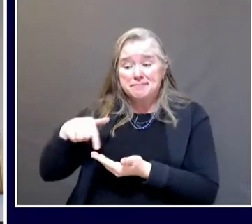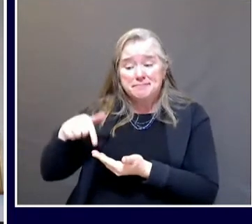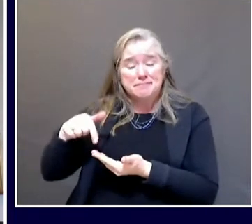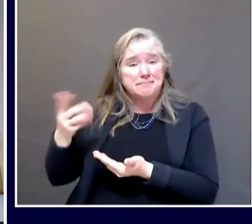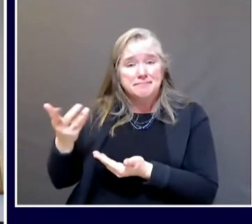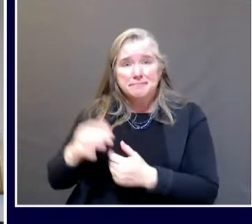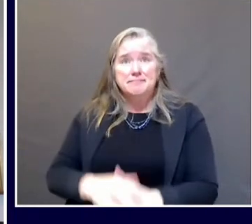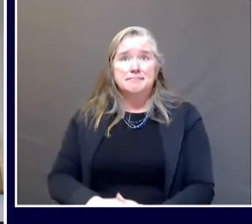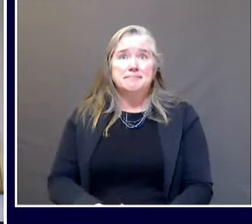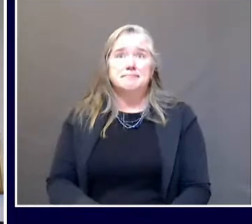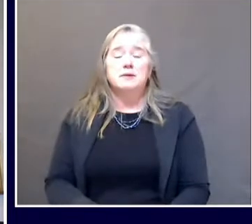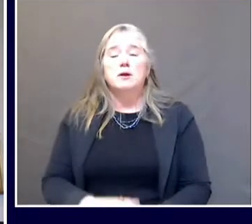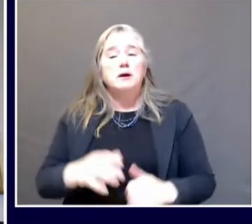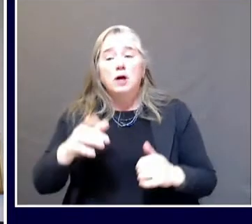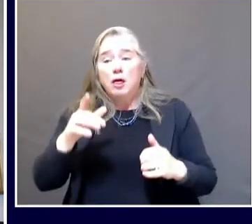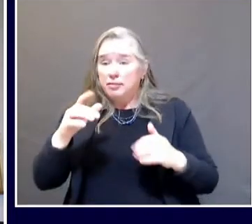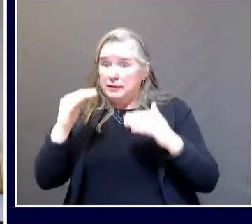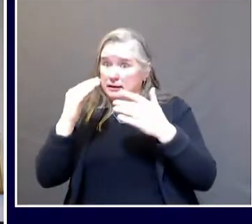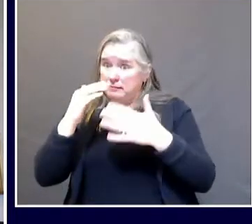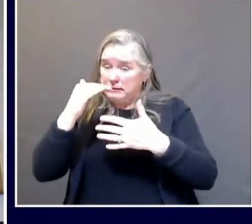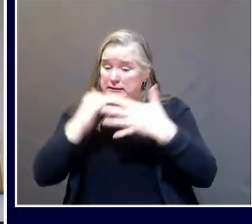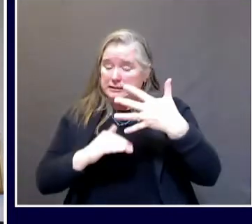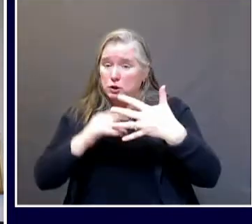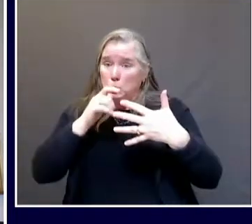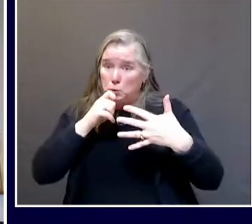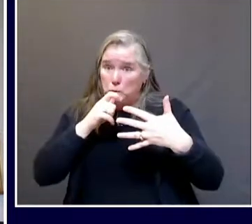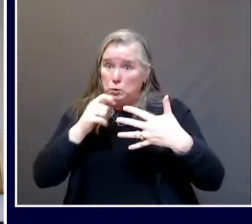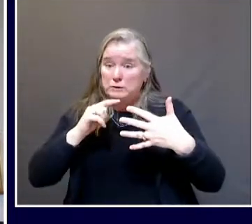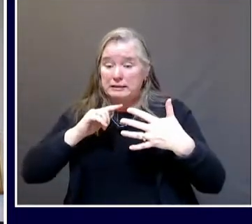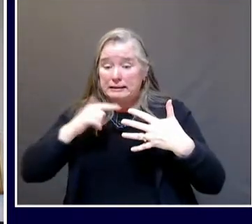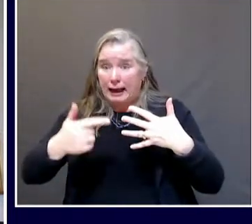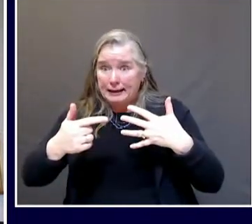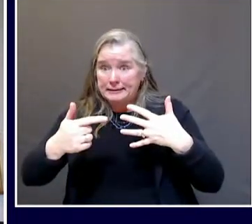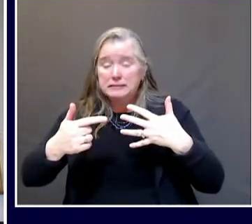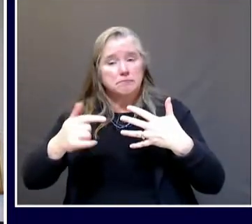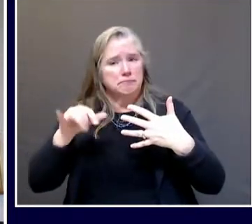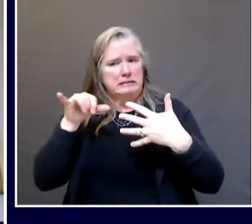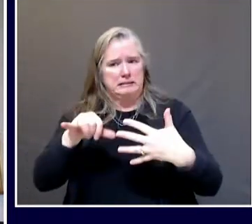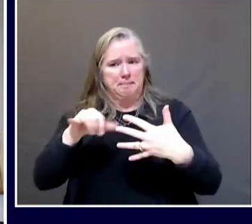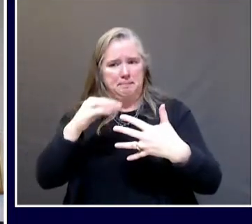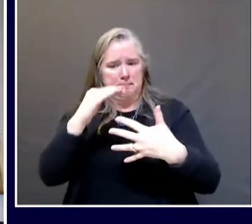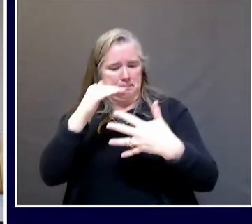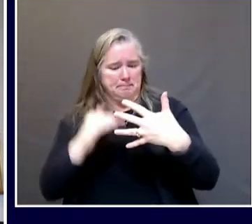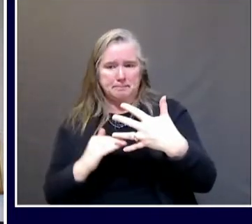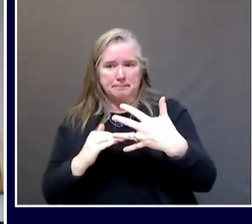to whom we move to next. It may affect how quickly we are able to move through them.